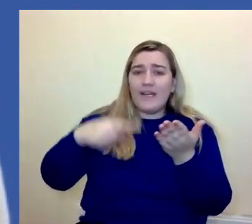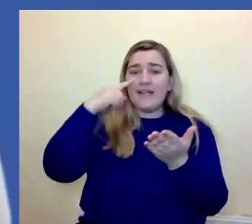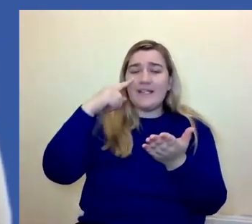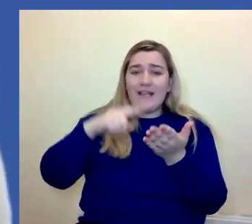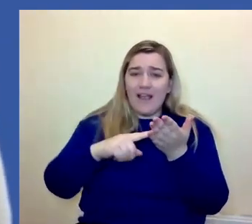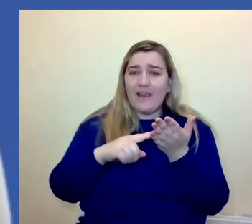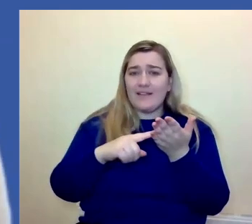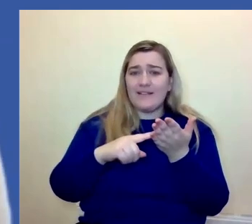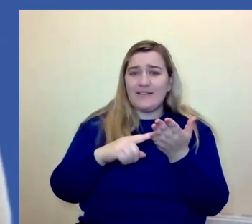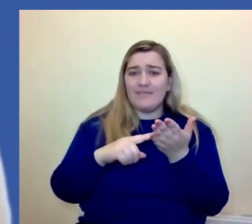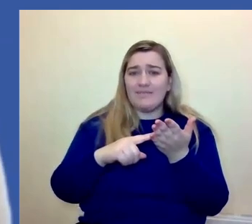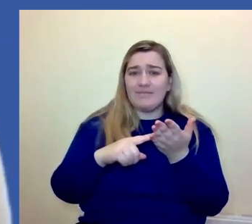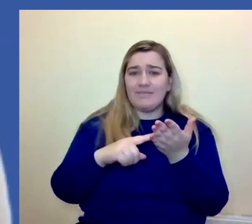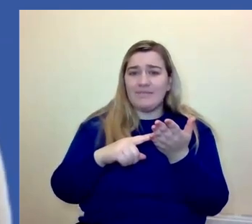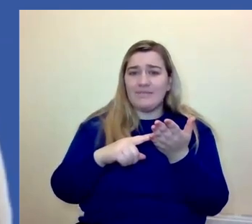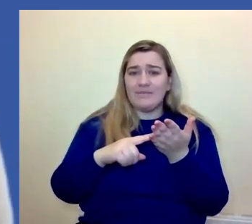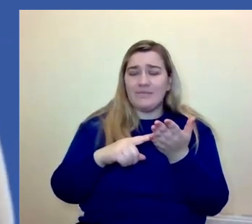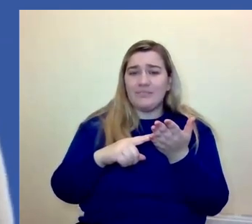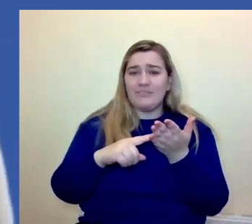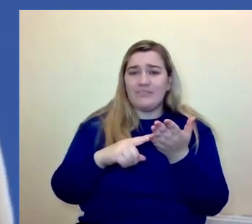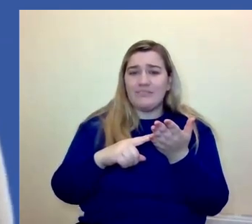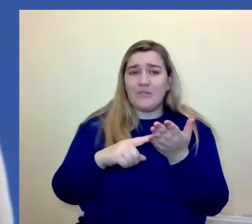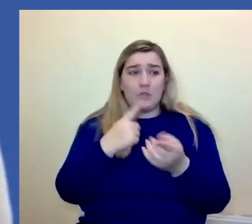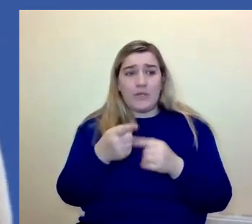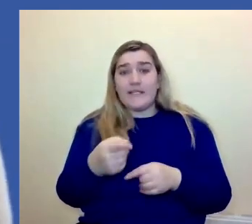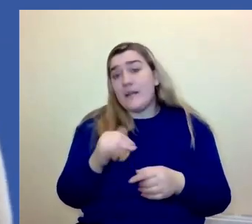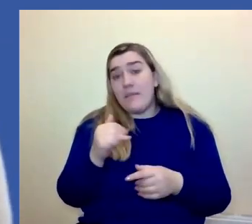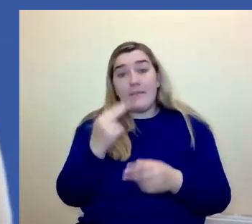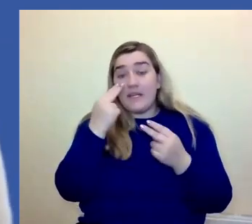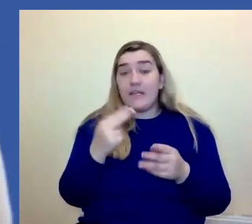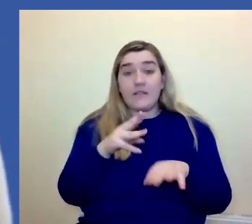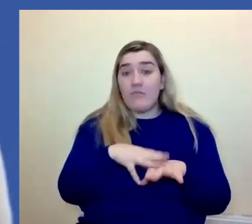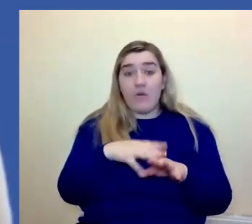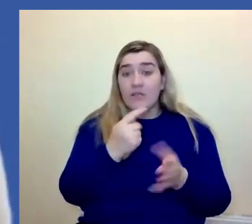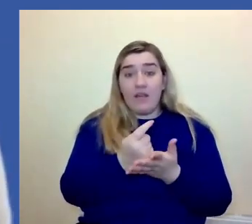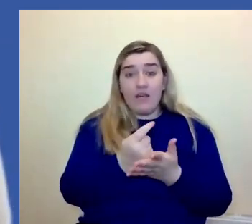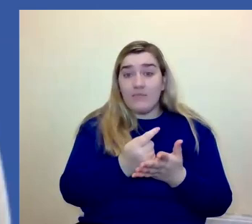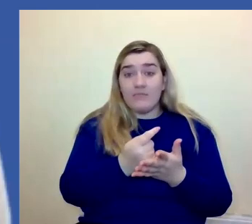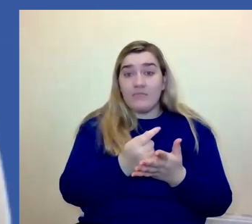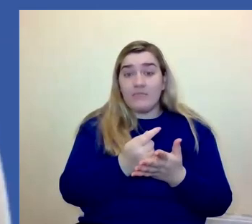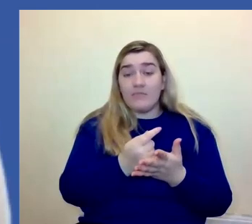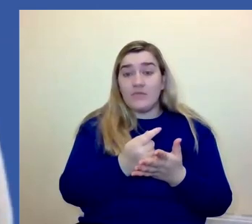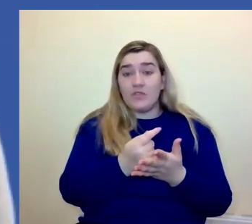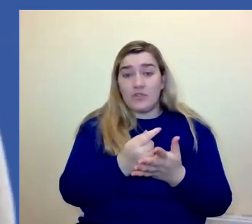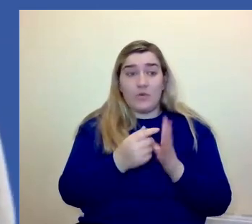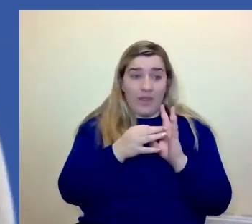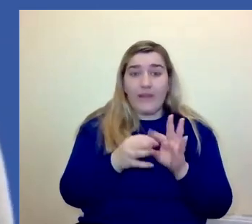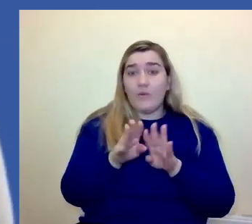things. And it might take a while to get them together with words, but